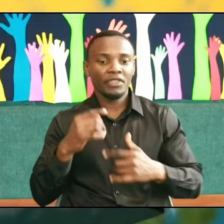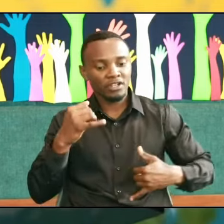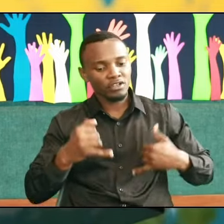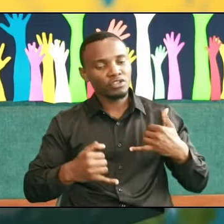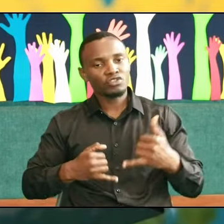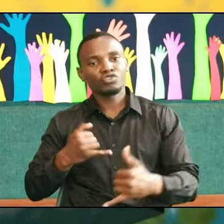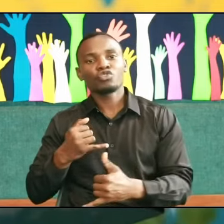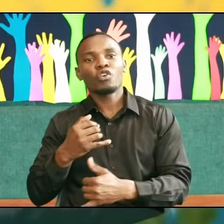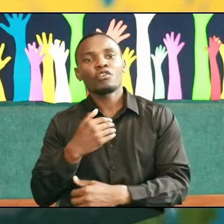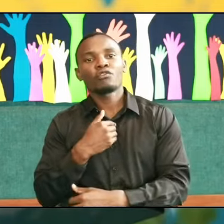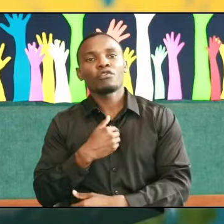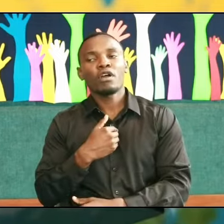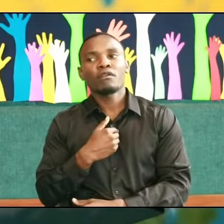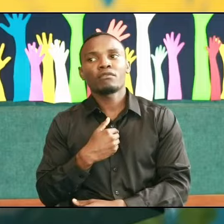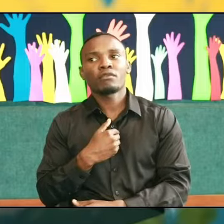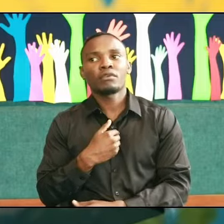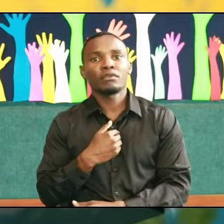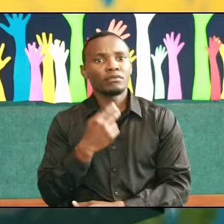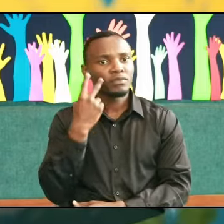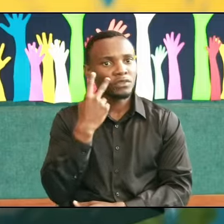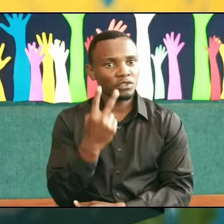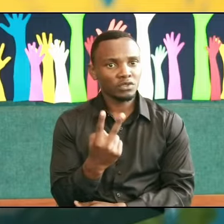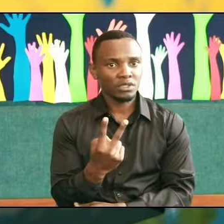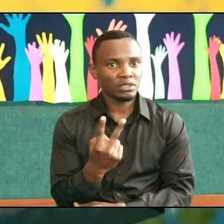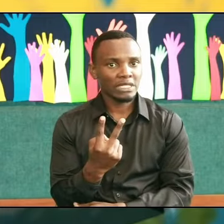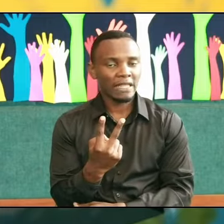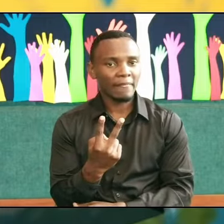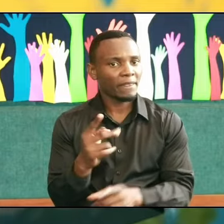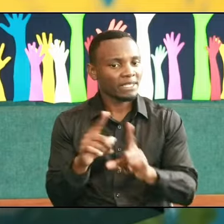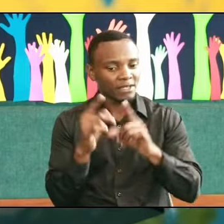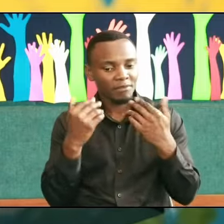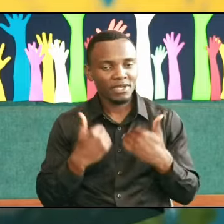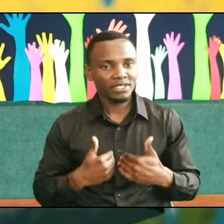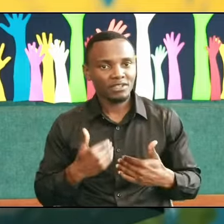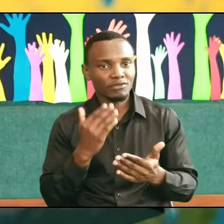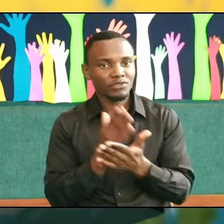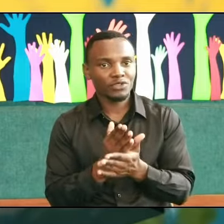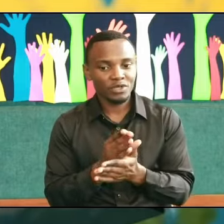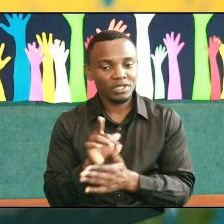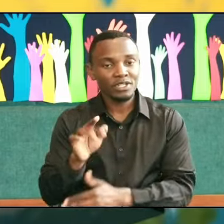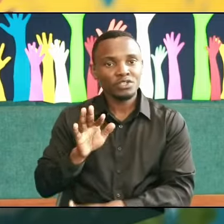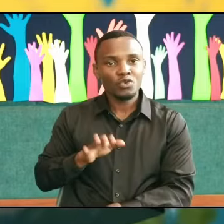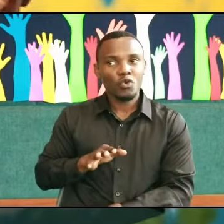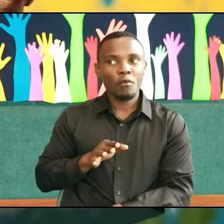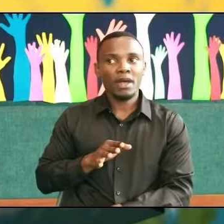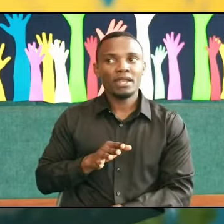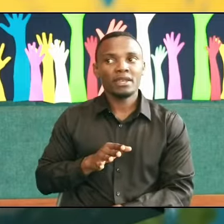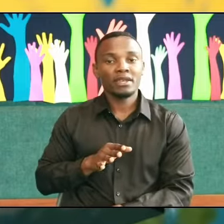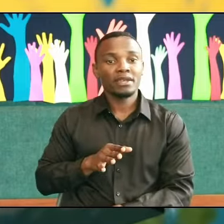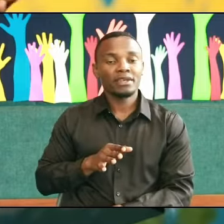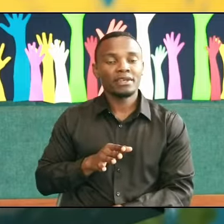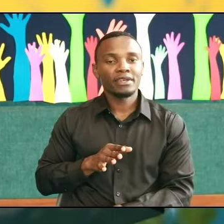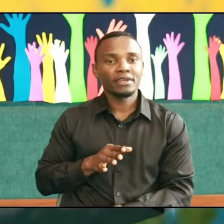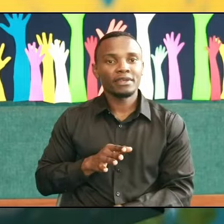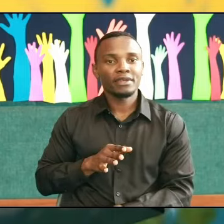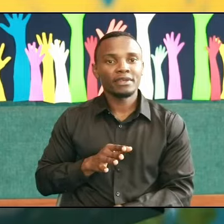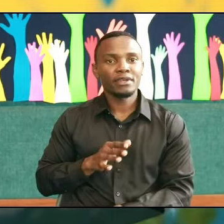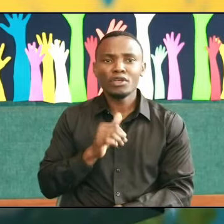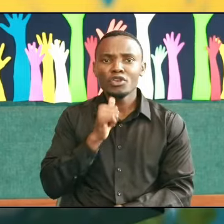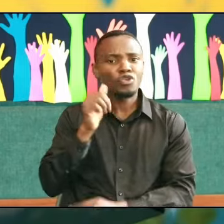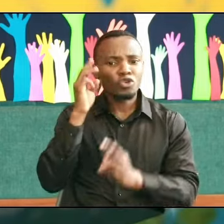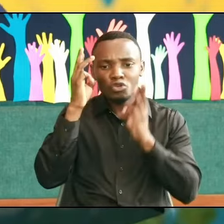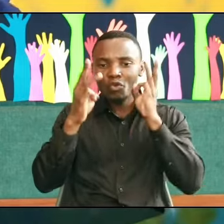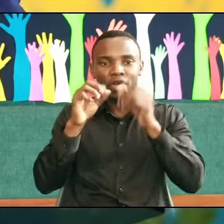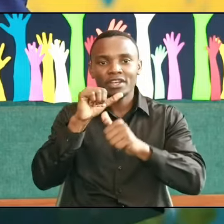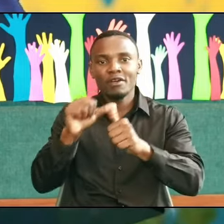the family. I don't know if you see what I see. She becomes current now. She is not even worried about the